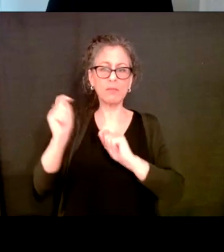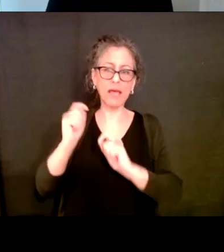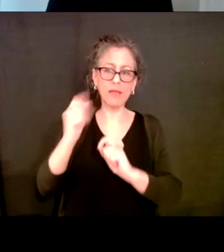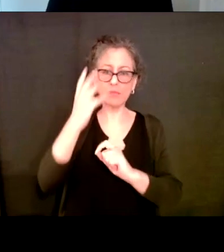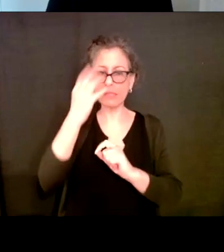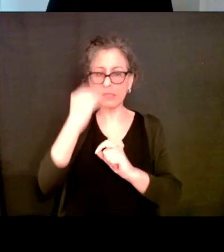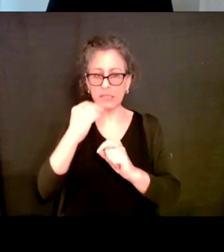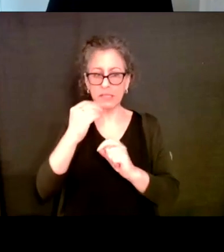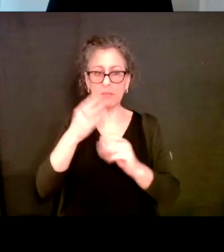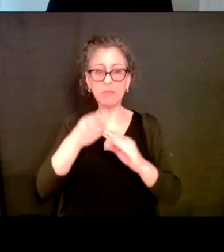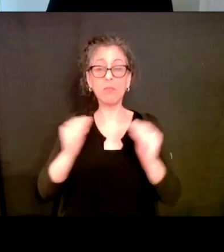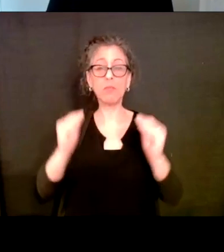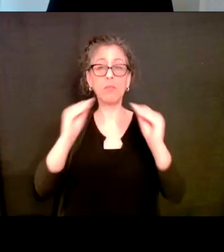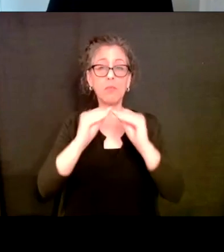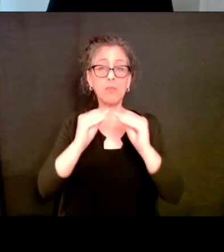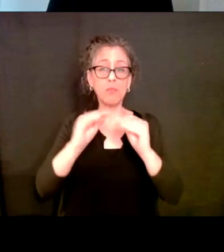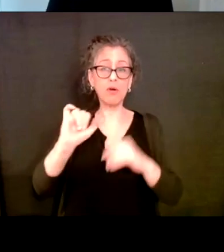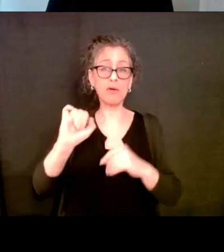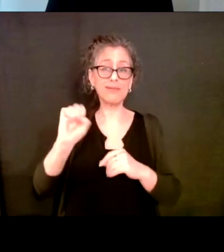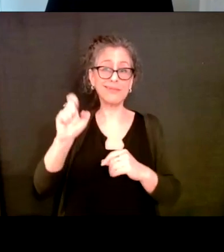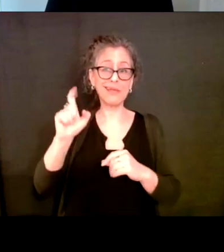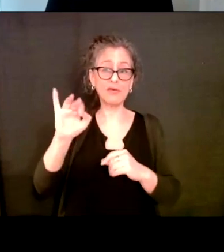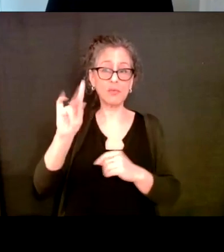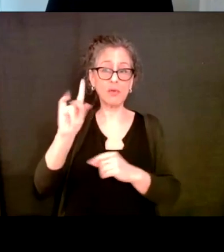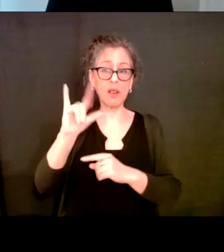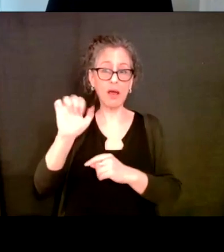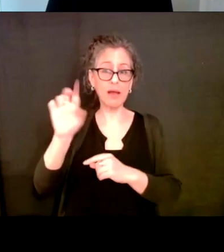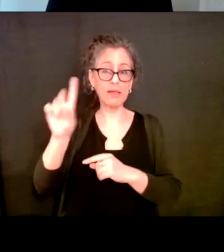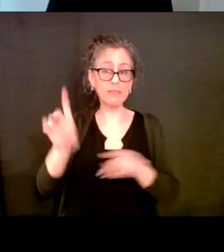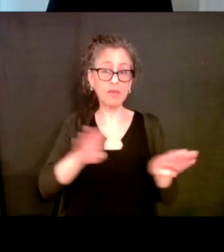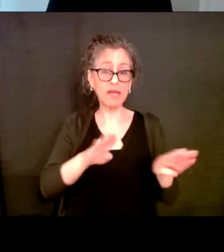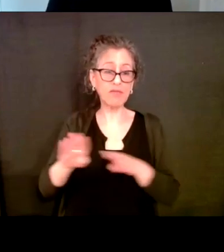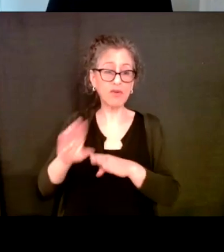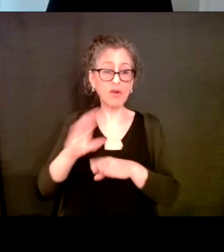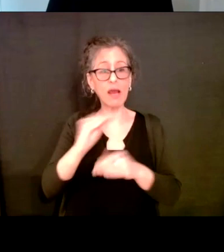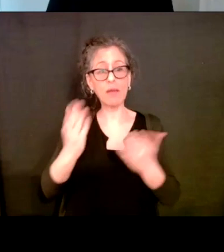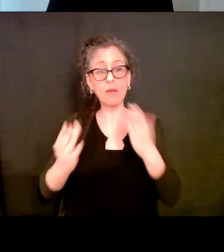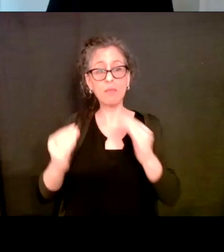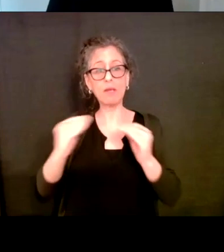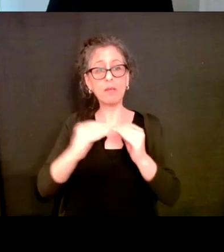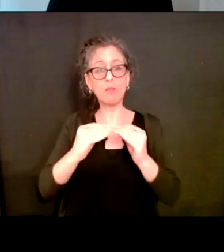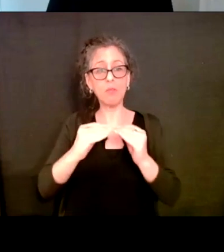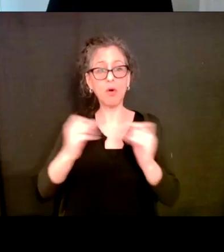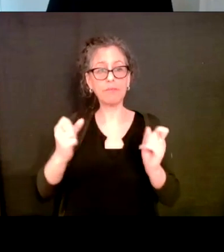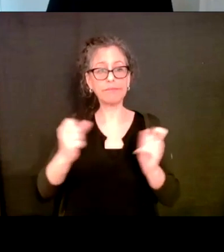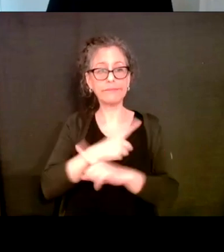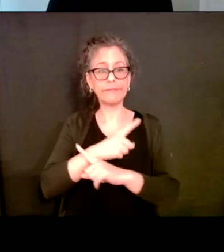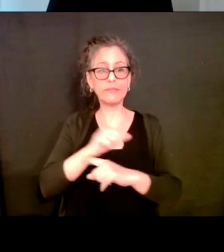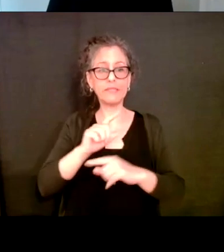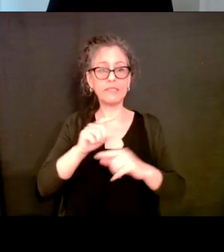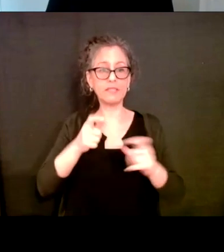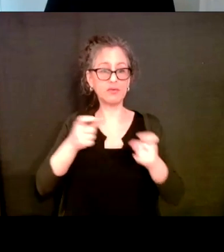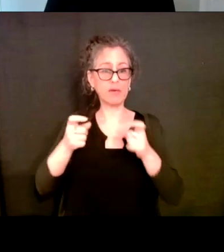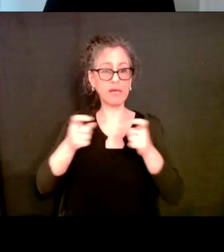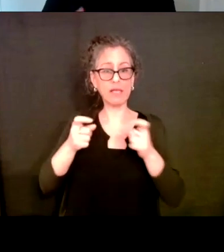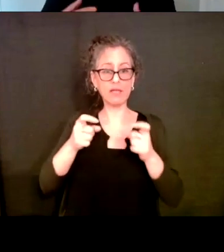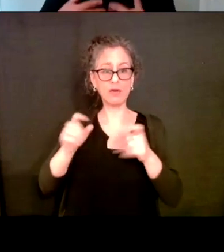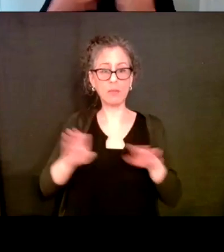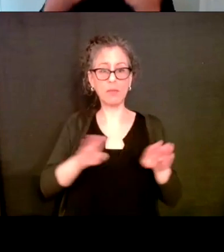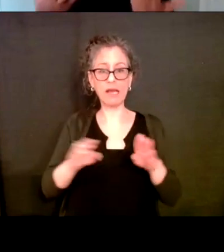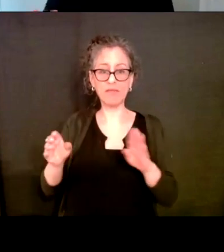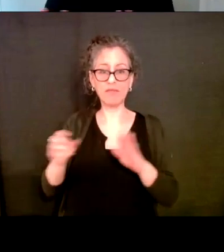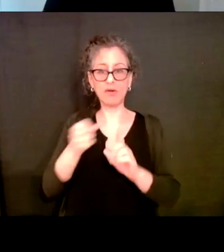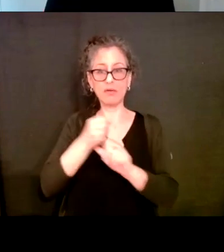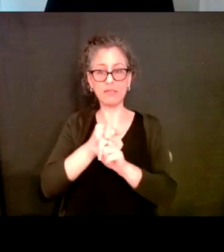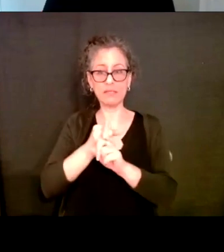see an increase in sexualized behaviors, and also an increase in dysregulation and behavioral incidences. Again,